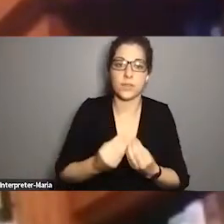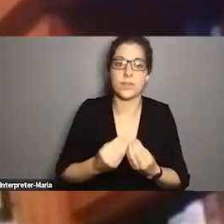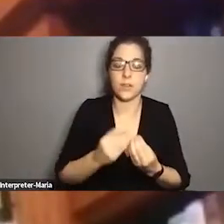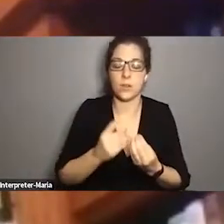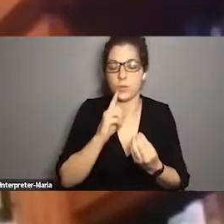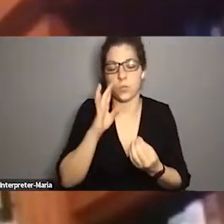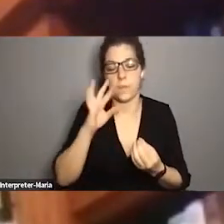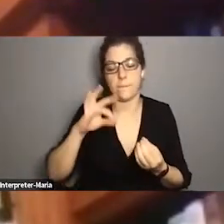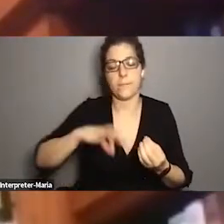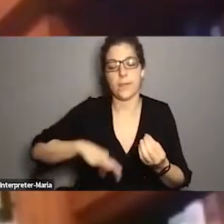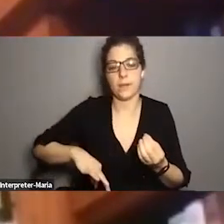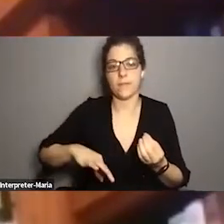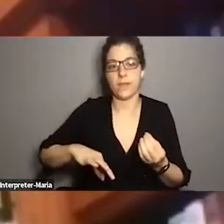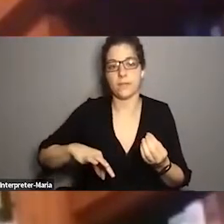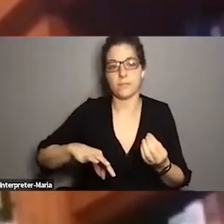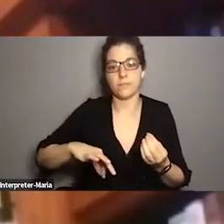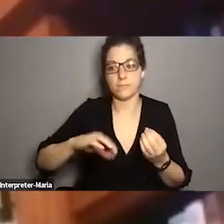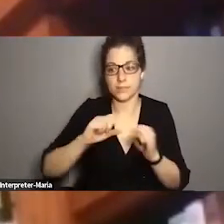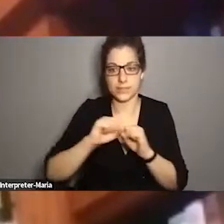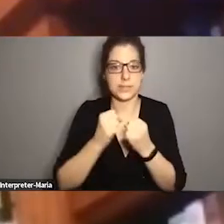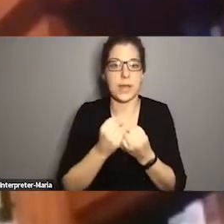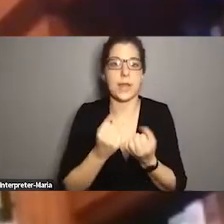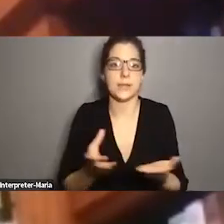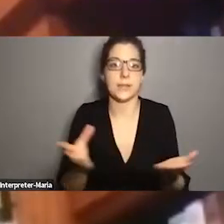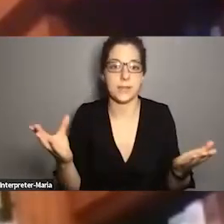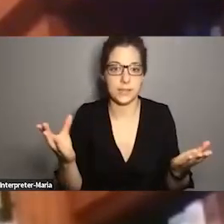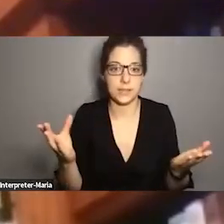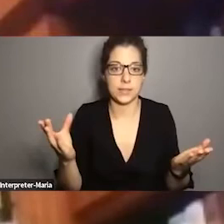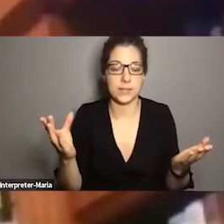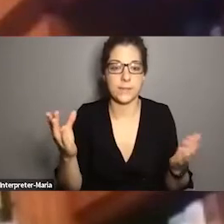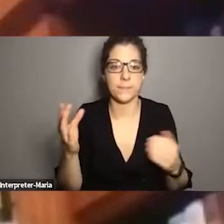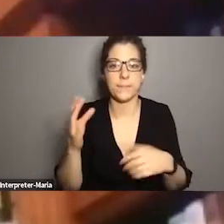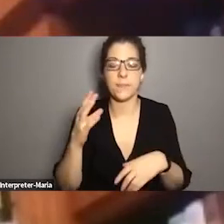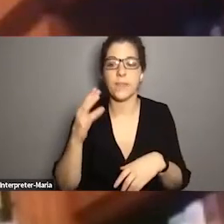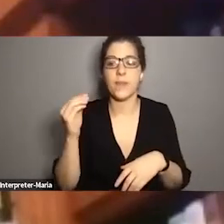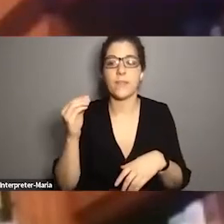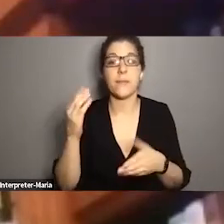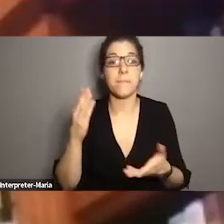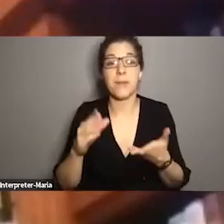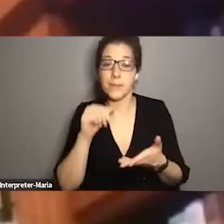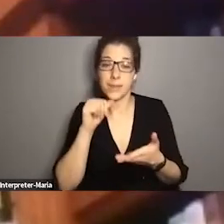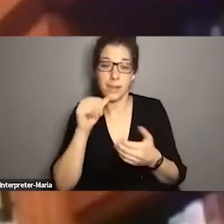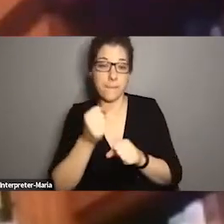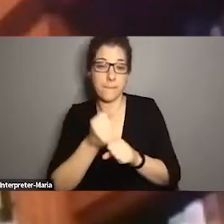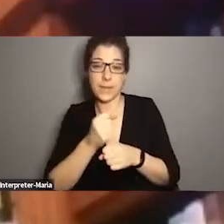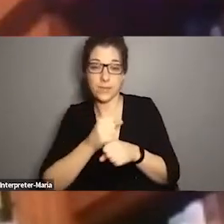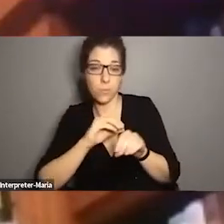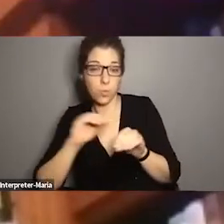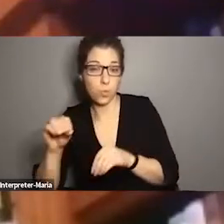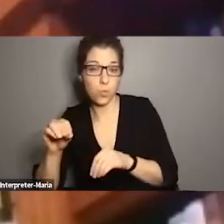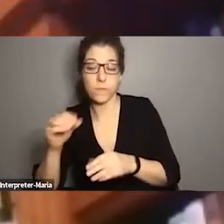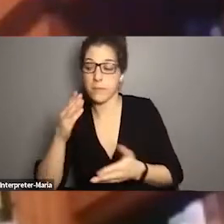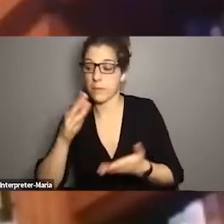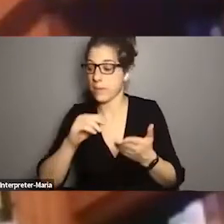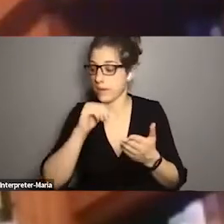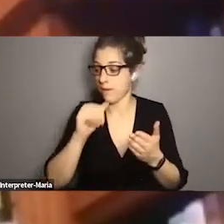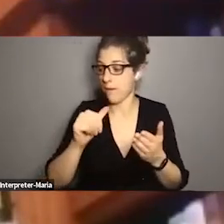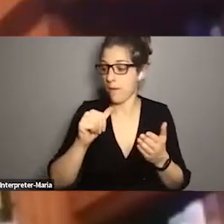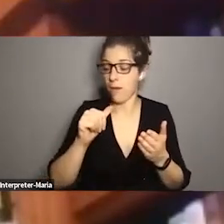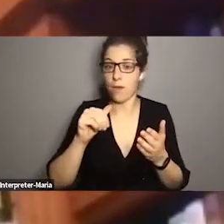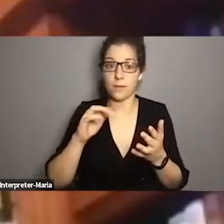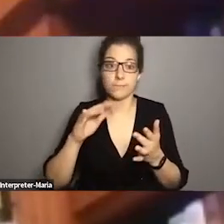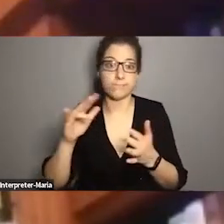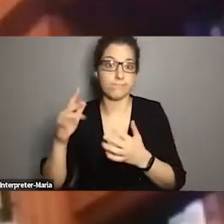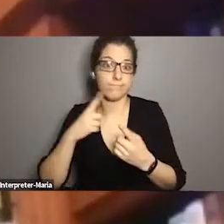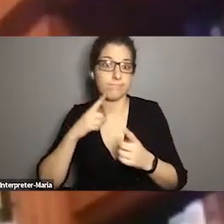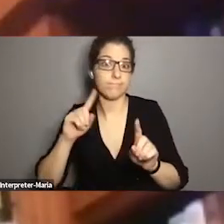to benefit society. And, you know, they may not make the move, or they may not relocate, or they may not